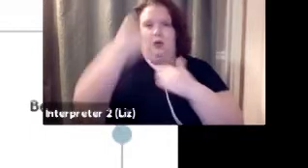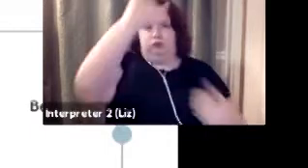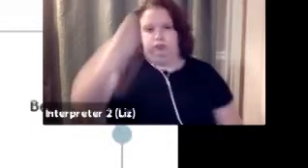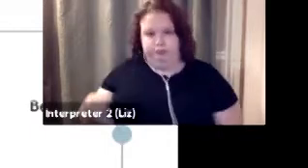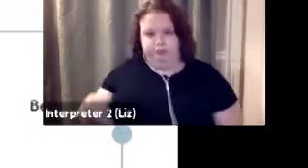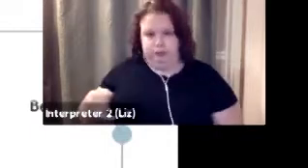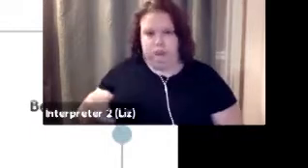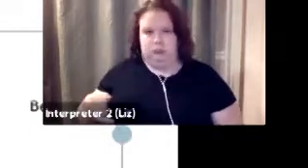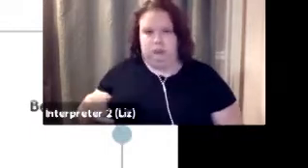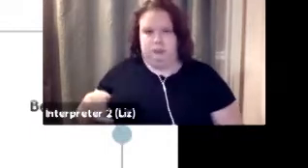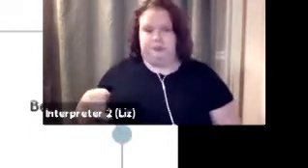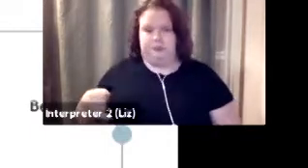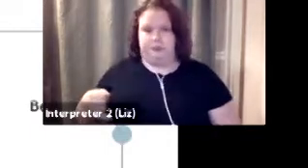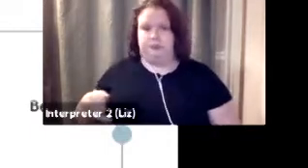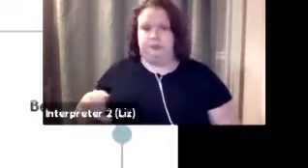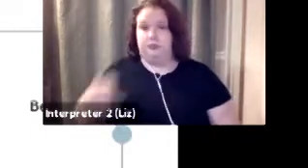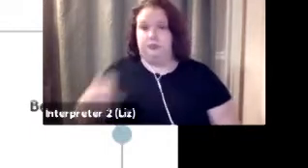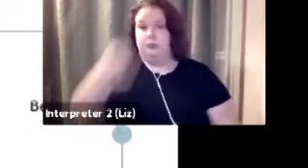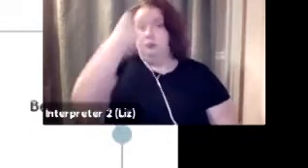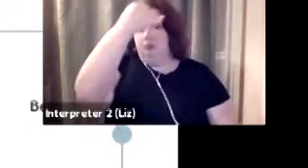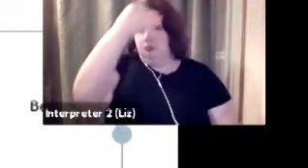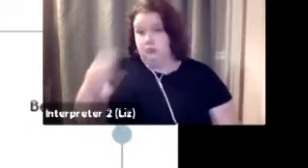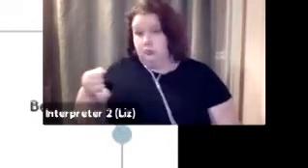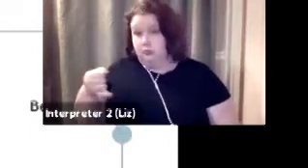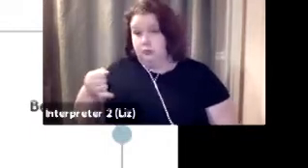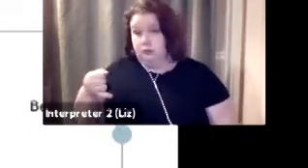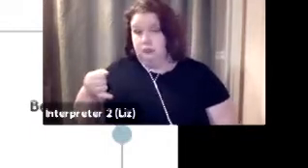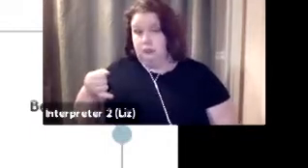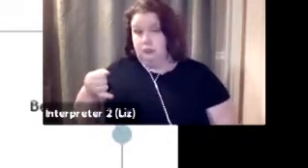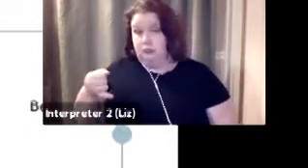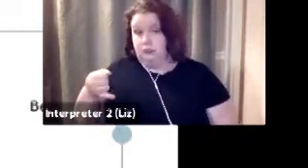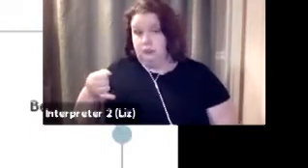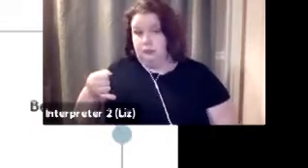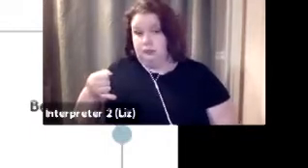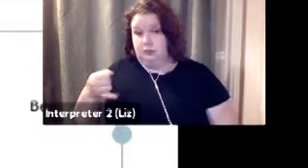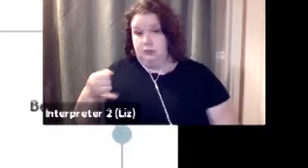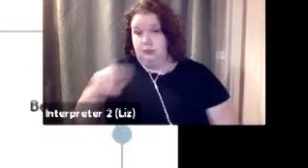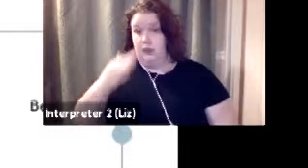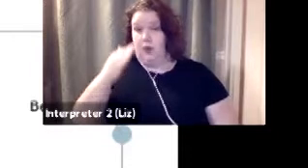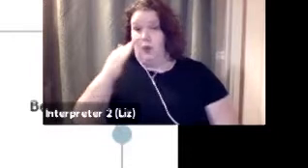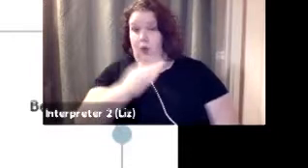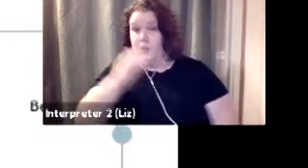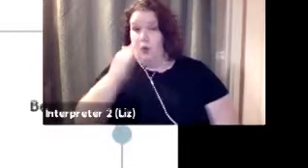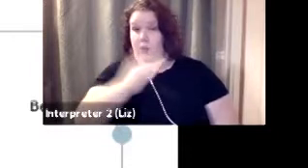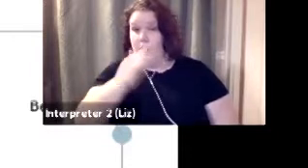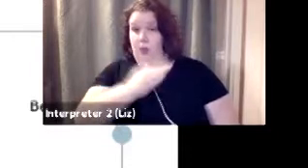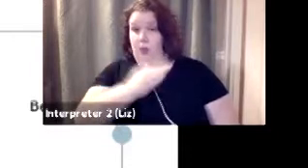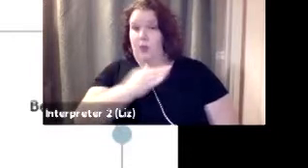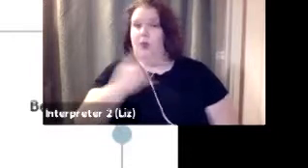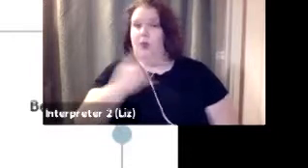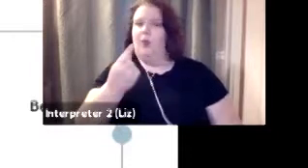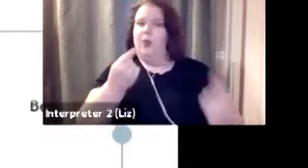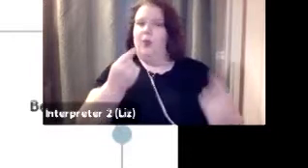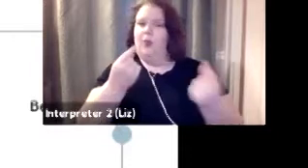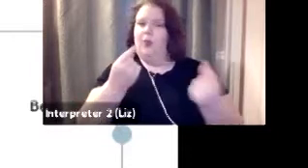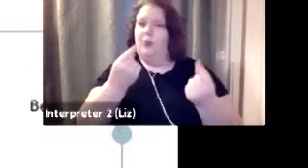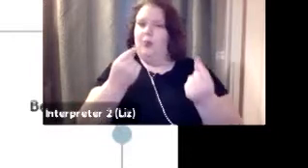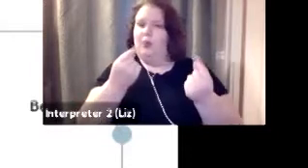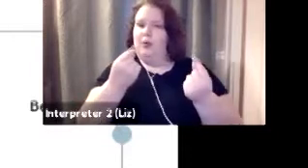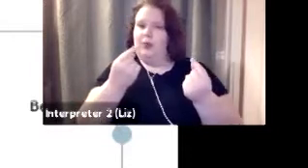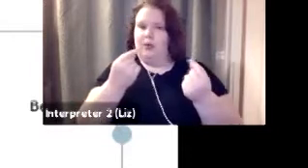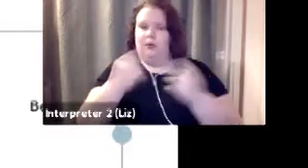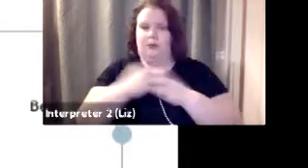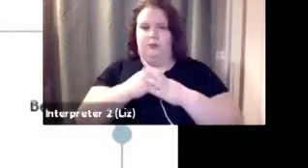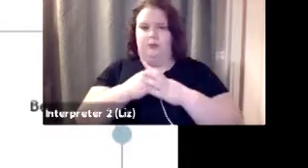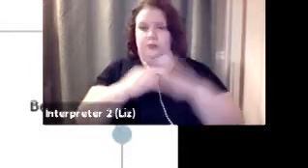line, uh, you'll want to start looking at how we address the facilities or what, what are we doing to the various facilities across the district. So this line,